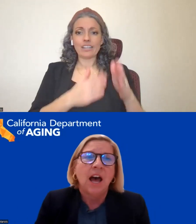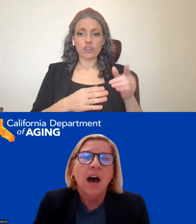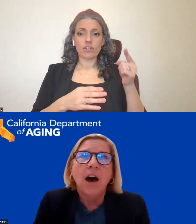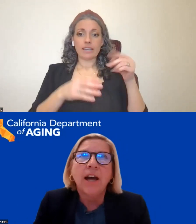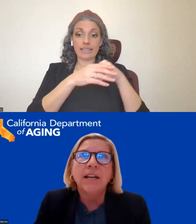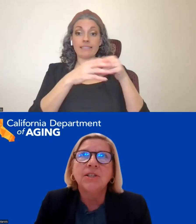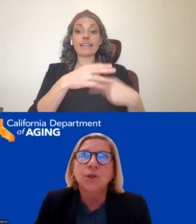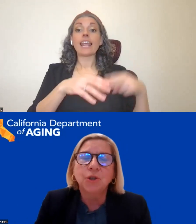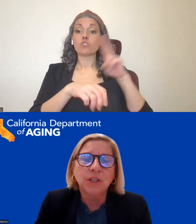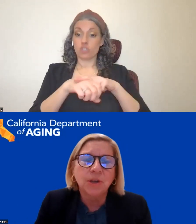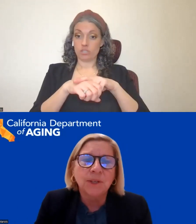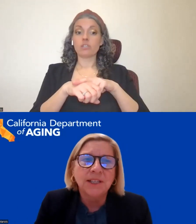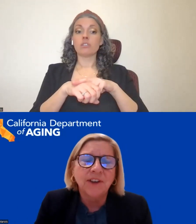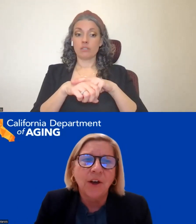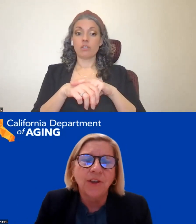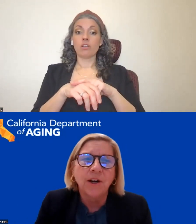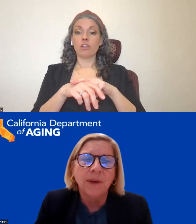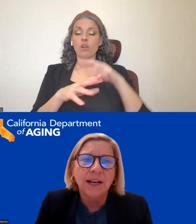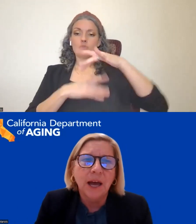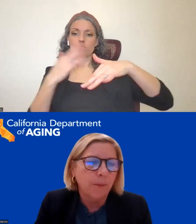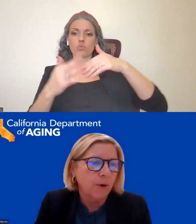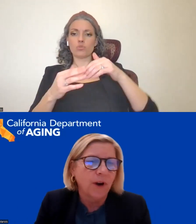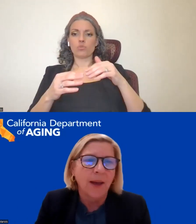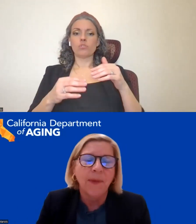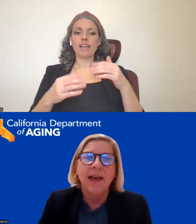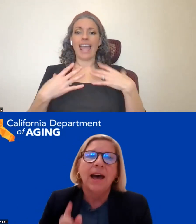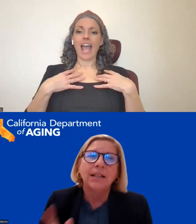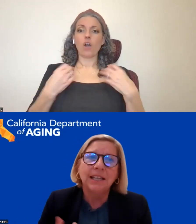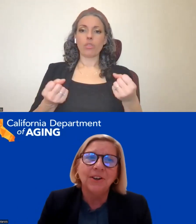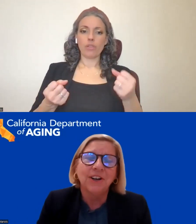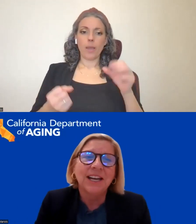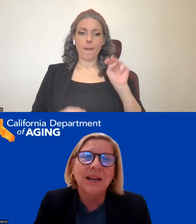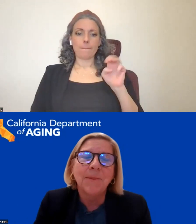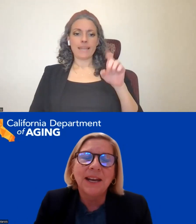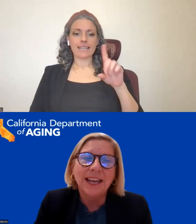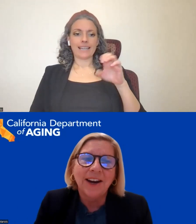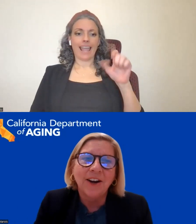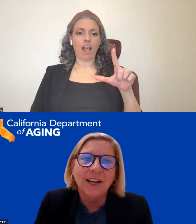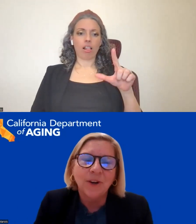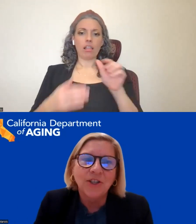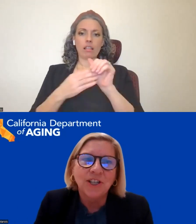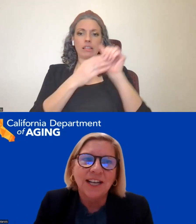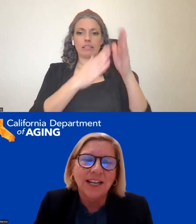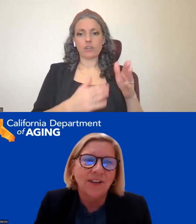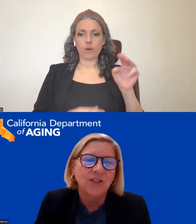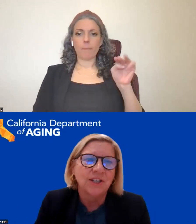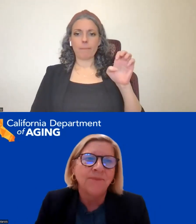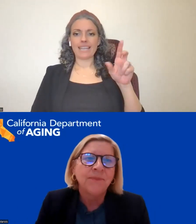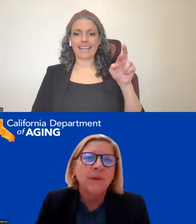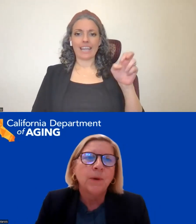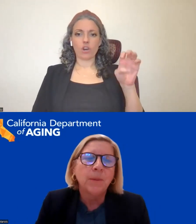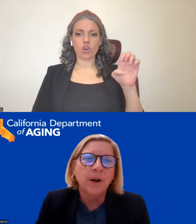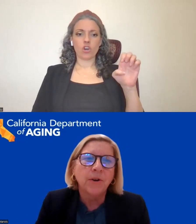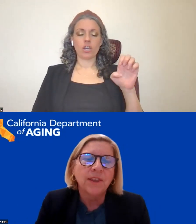nation on social determinants of health in our Medi-Cal program, a leader in Medicare integration and